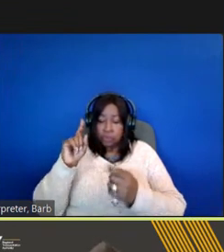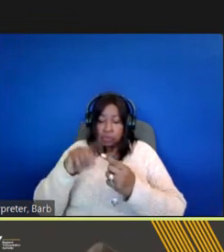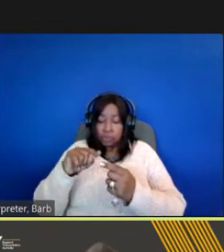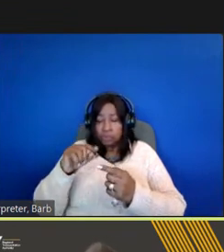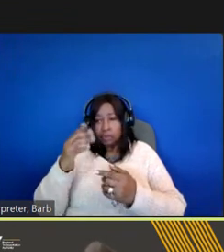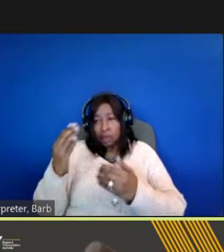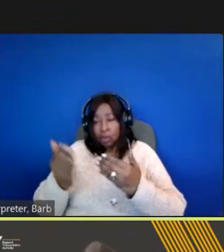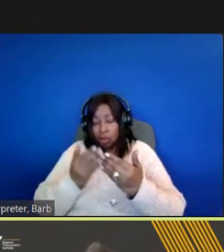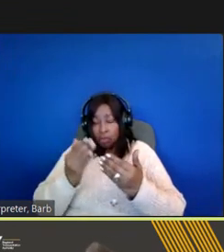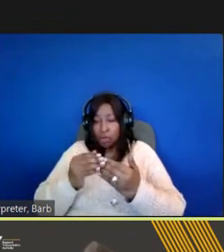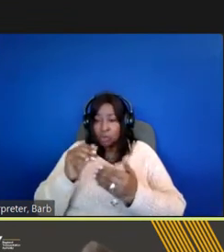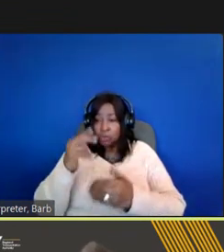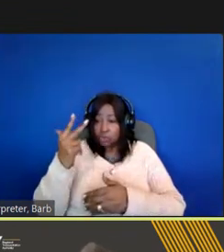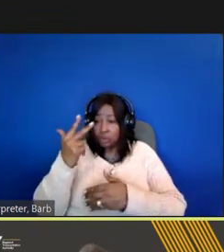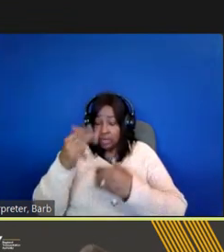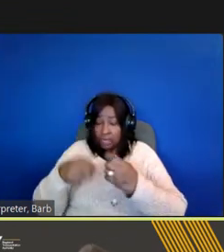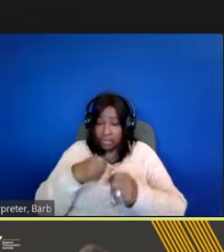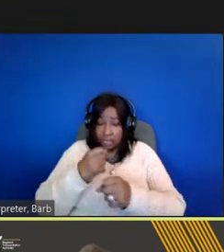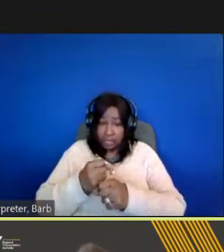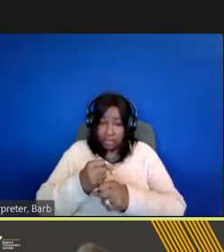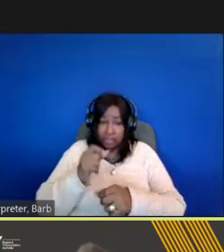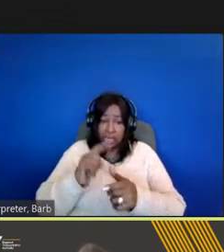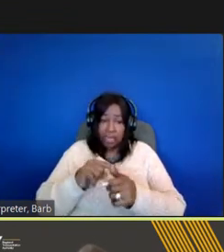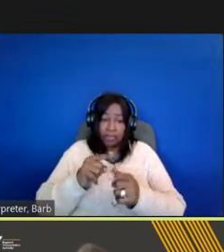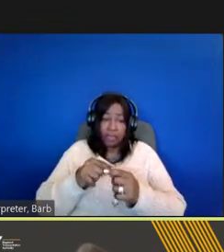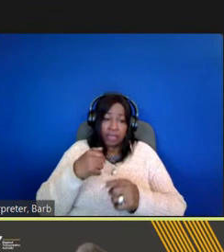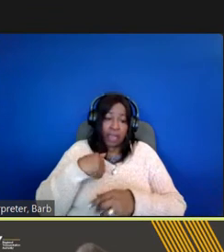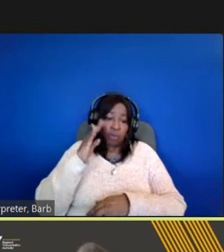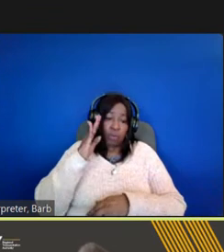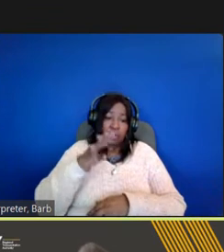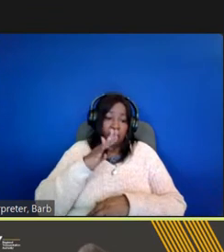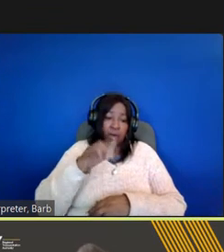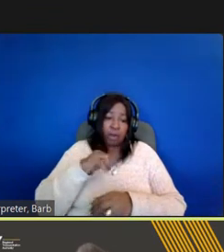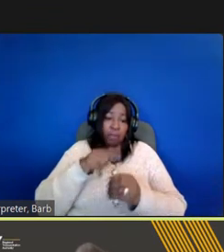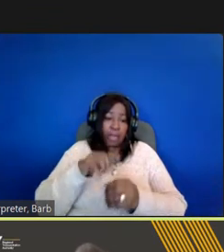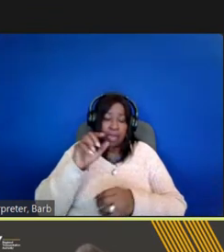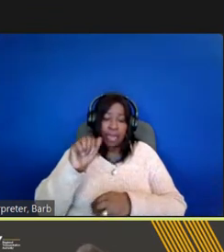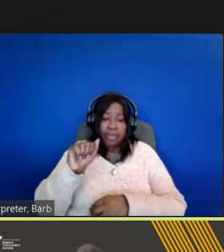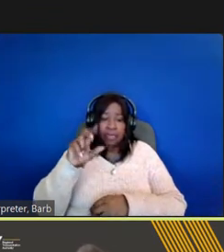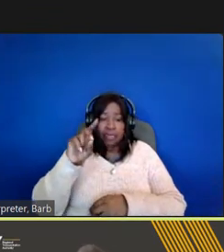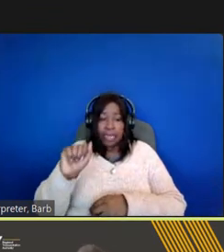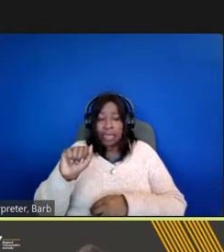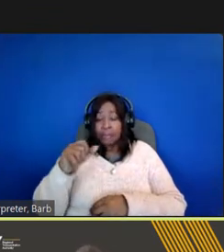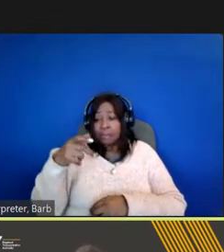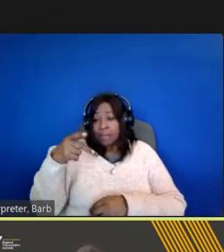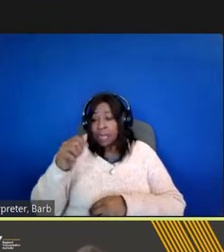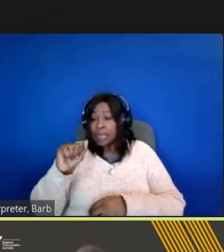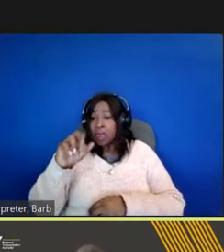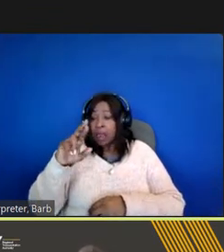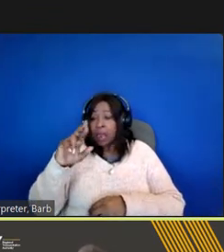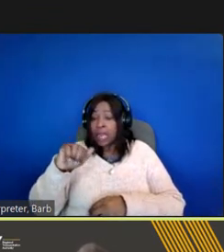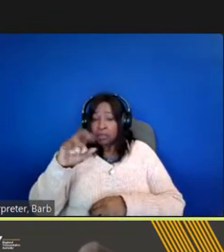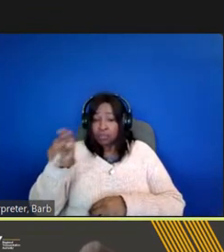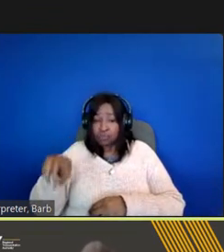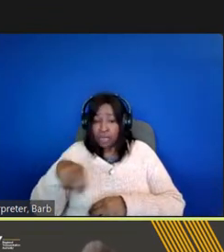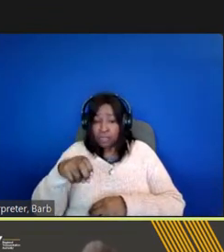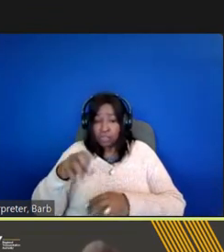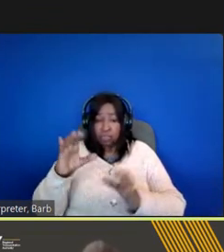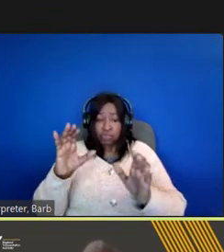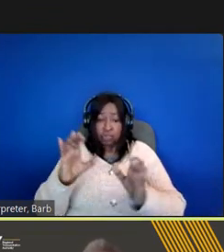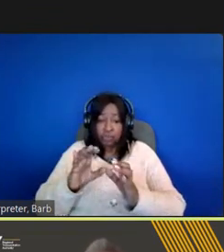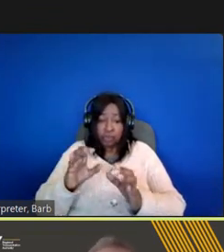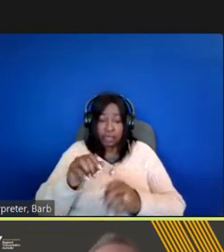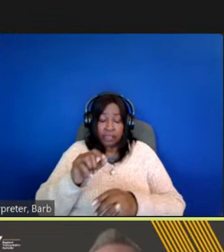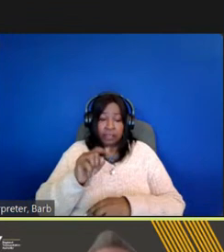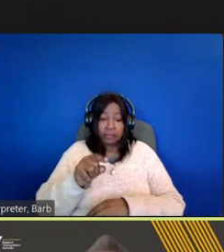Then I'm going to talk about ADA paratransit certification, a brief overview, as well as those statistics.